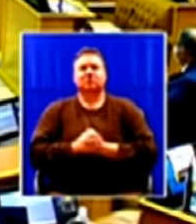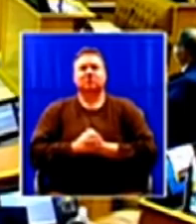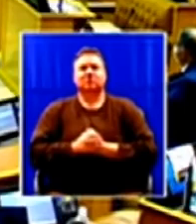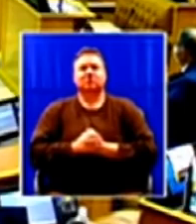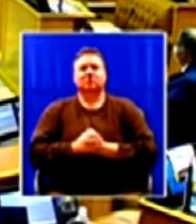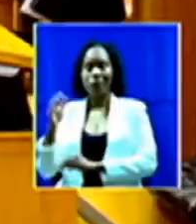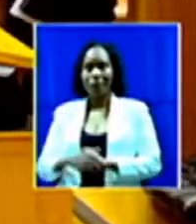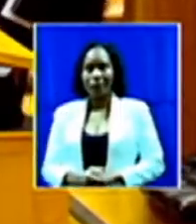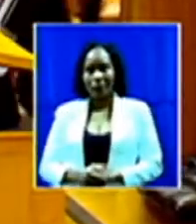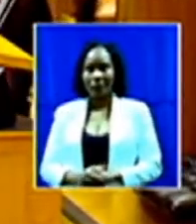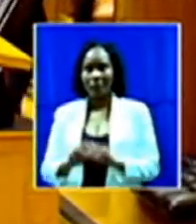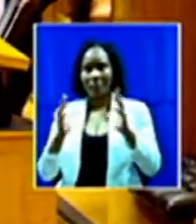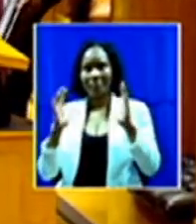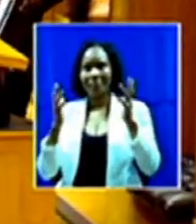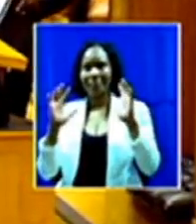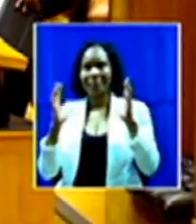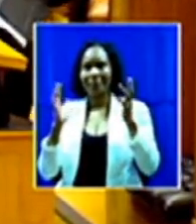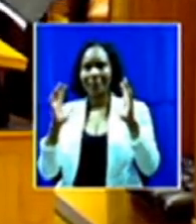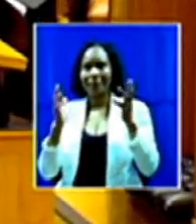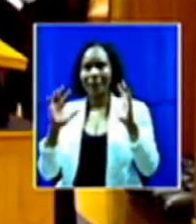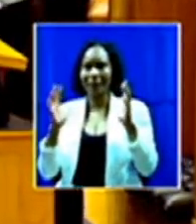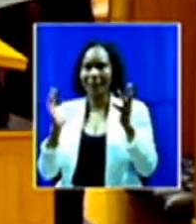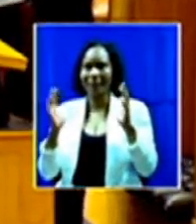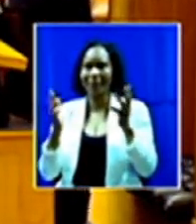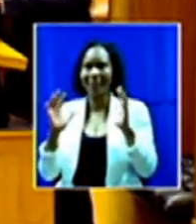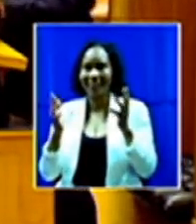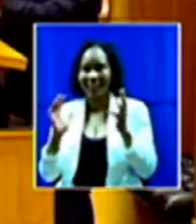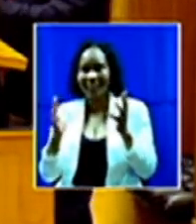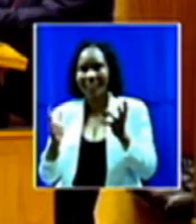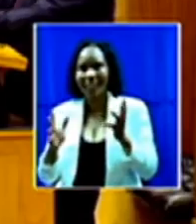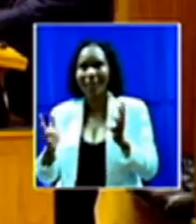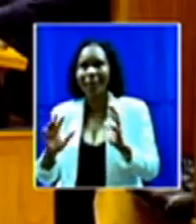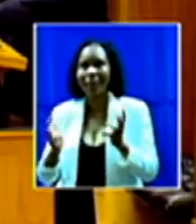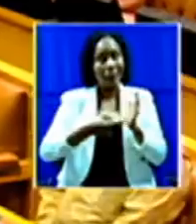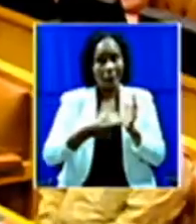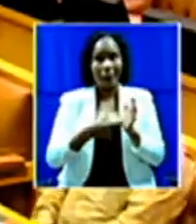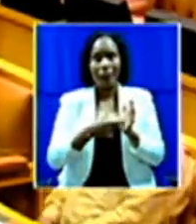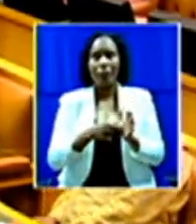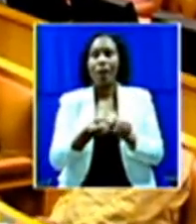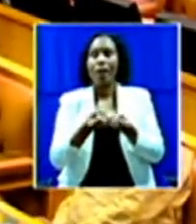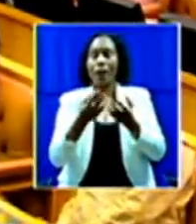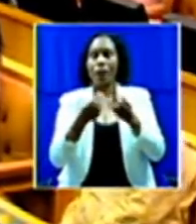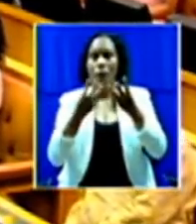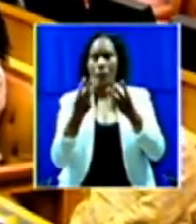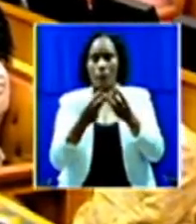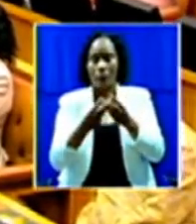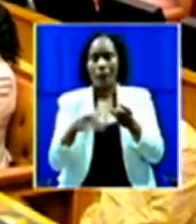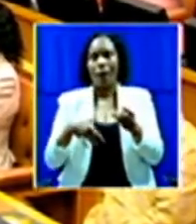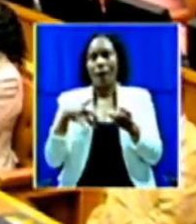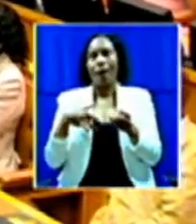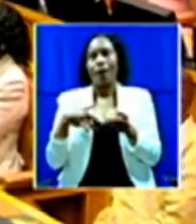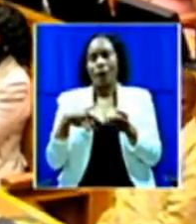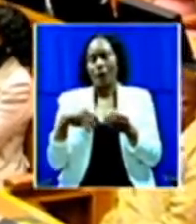the game to play safe would be to say, maybe I should wait a little bit for the investigations